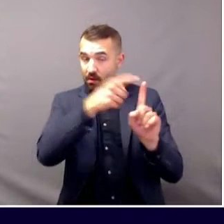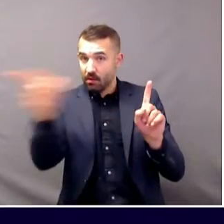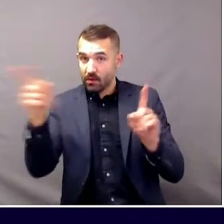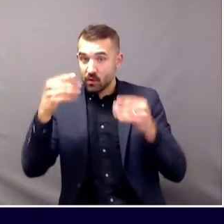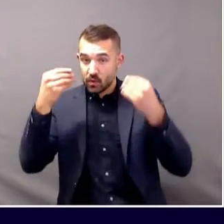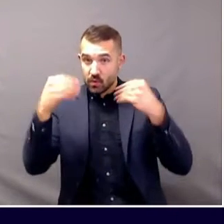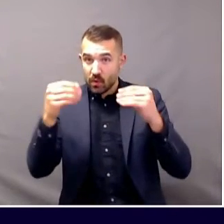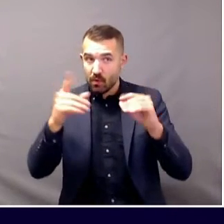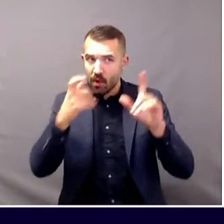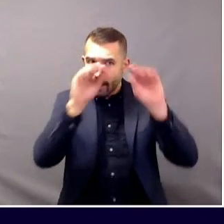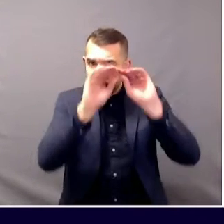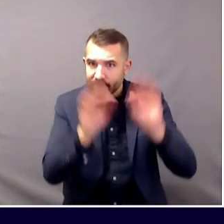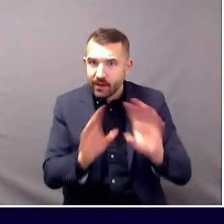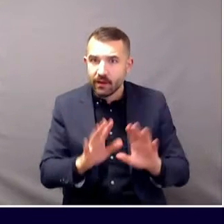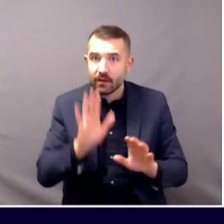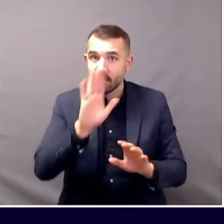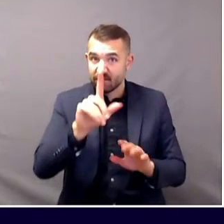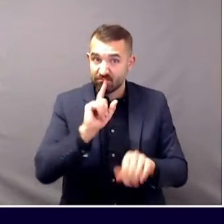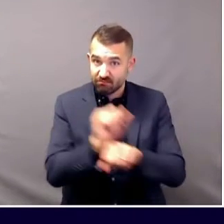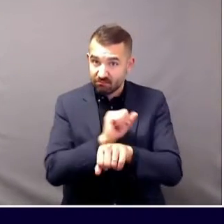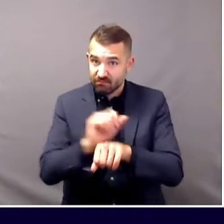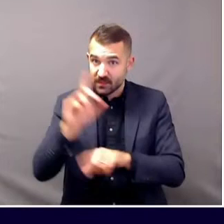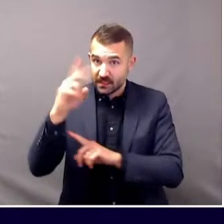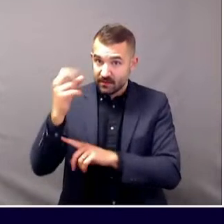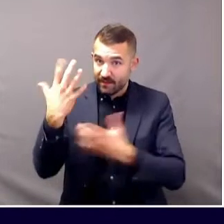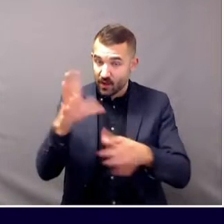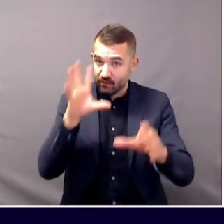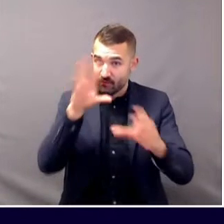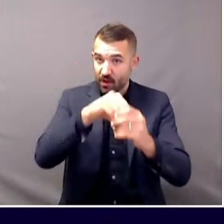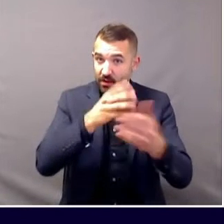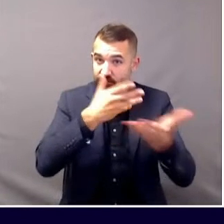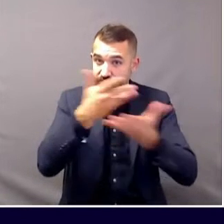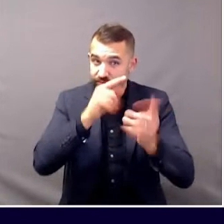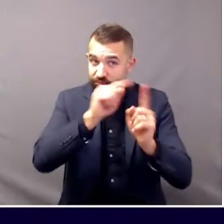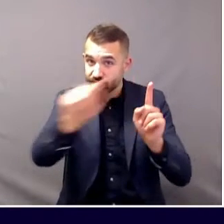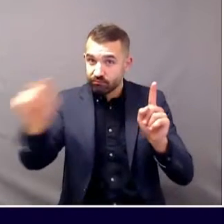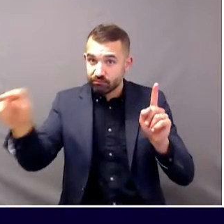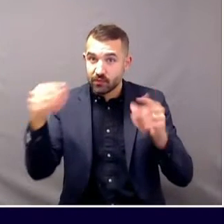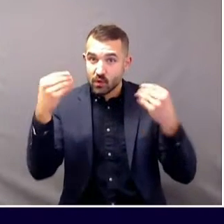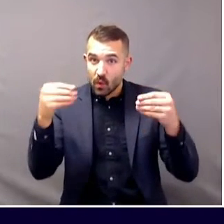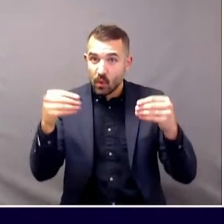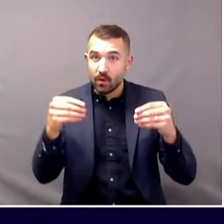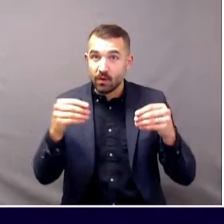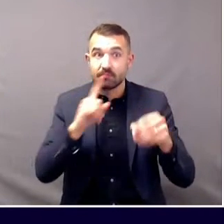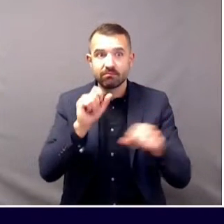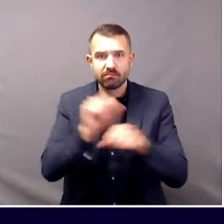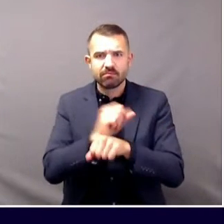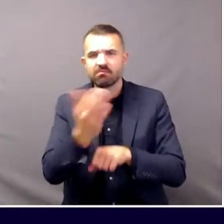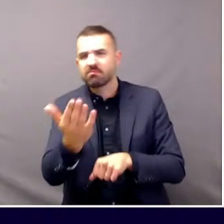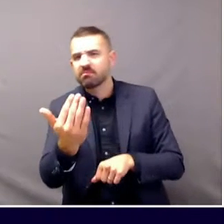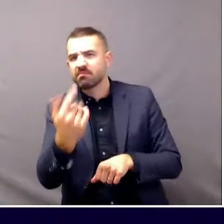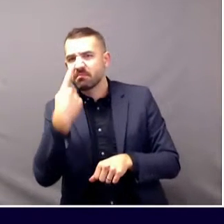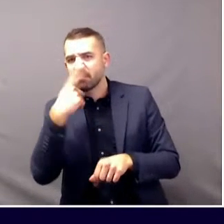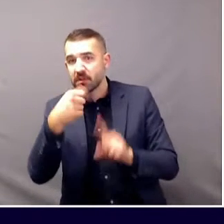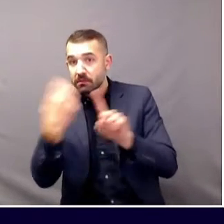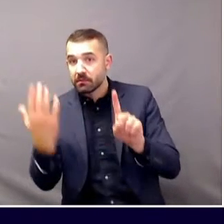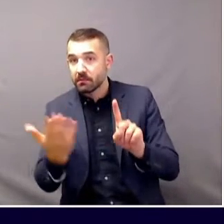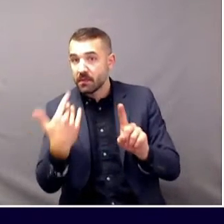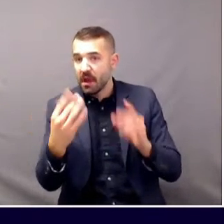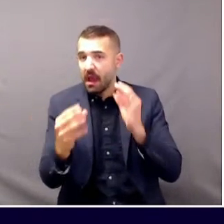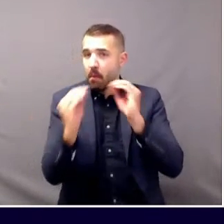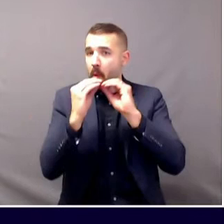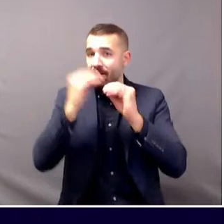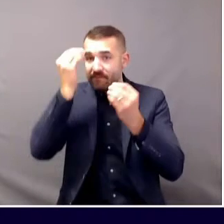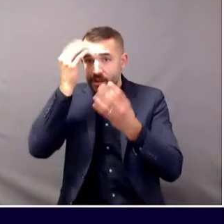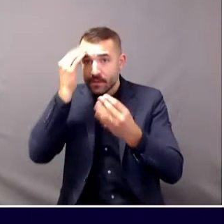tell us some more about how that's going and any guidance that you're providing them? Sure. I do want to start by